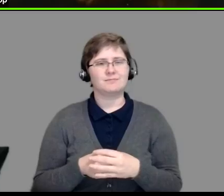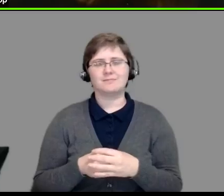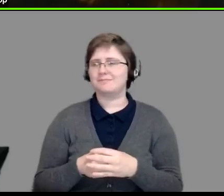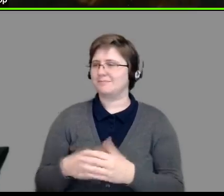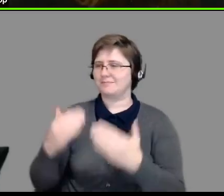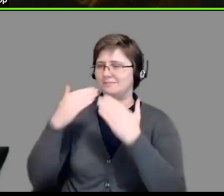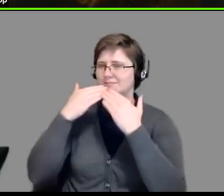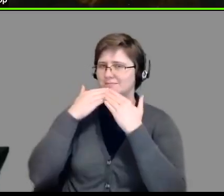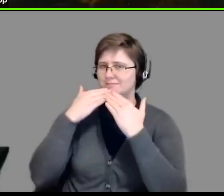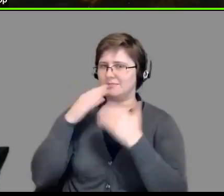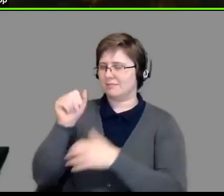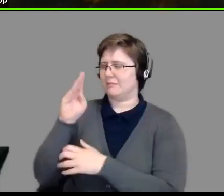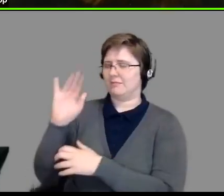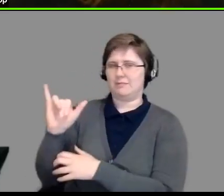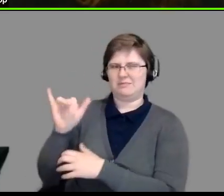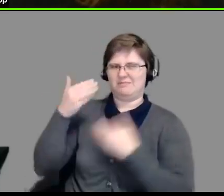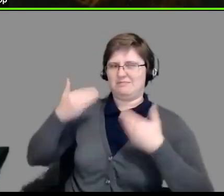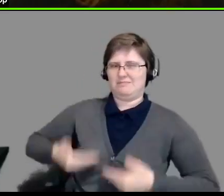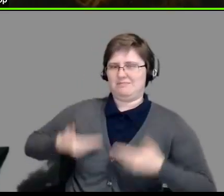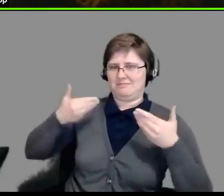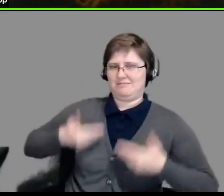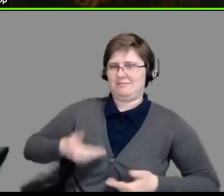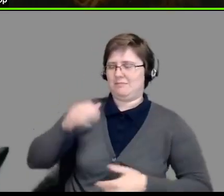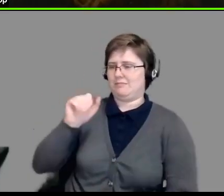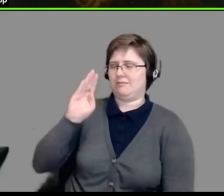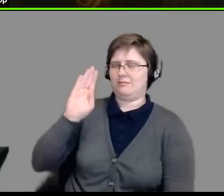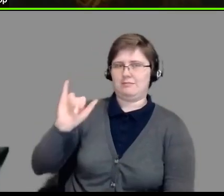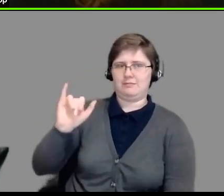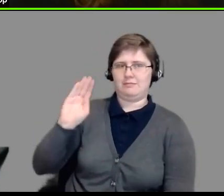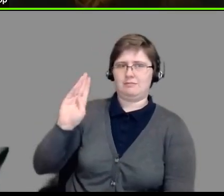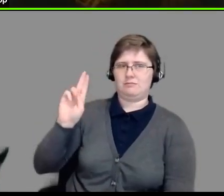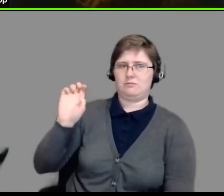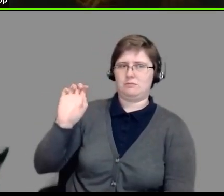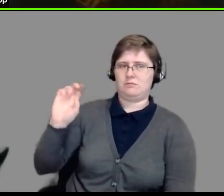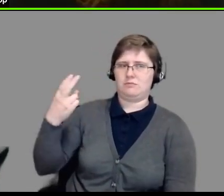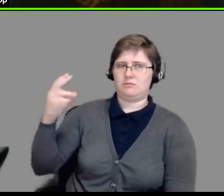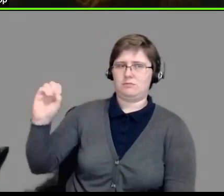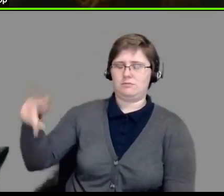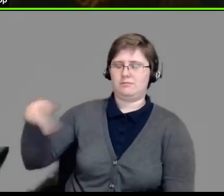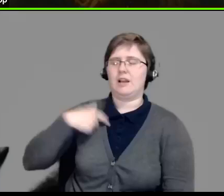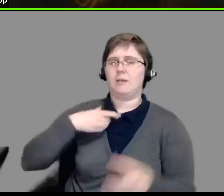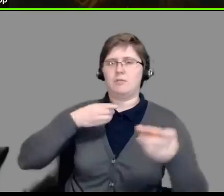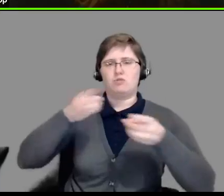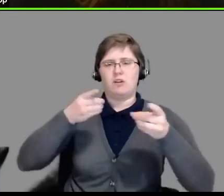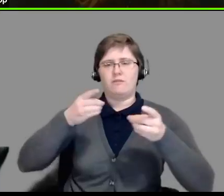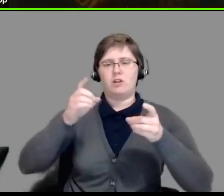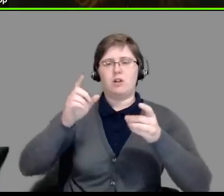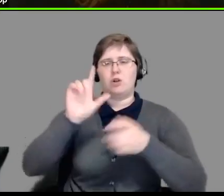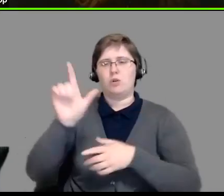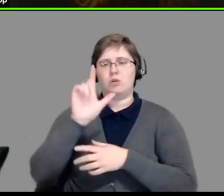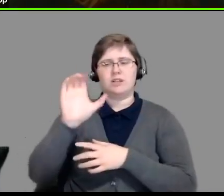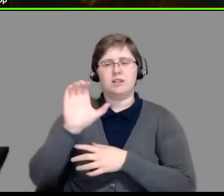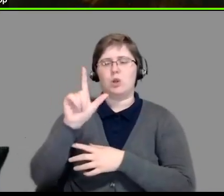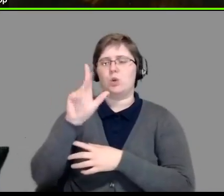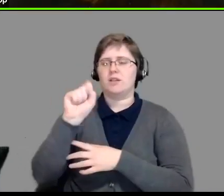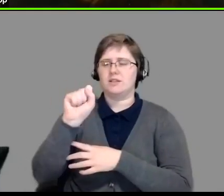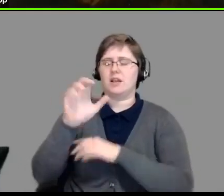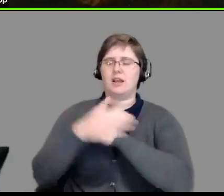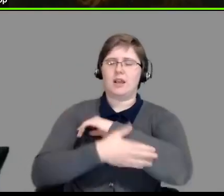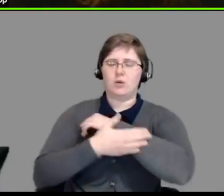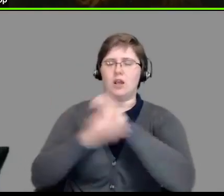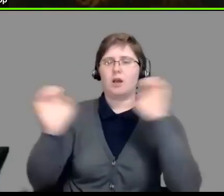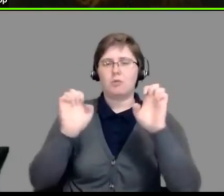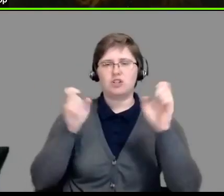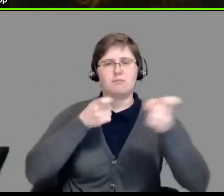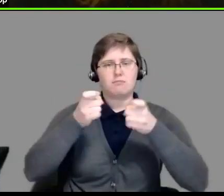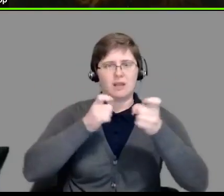Thank you. Good morning, everyone. My name is Abby Buckup. I am the Director of Lucas County Emergency Management Agency, and the